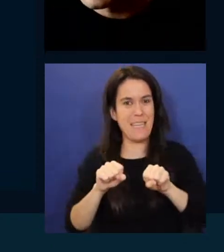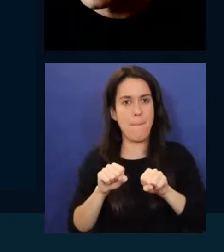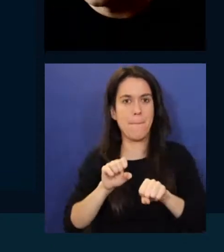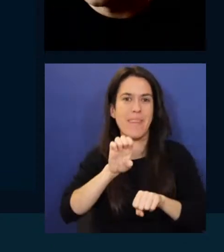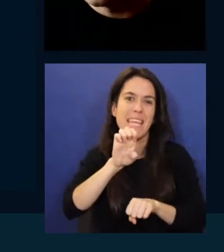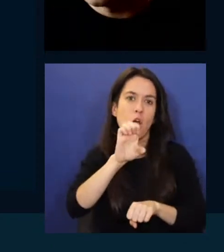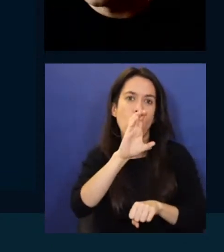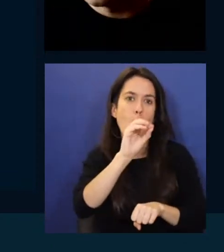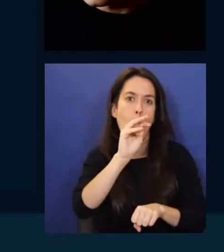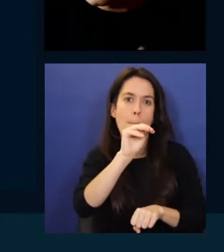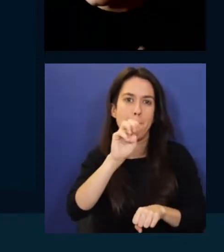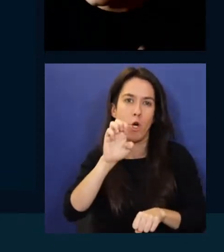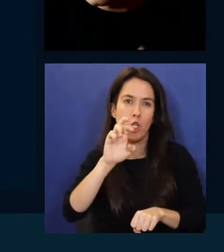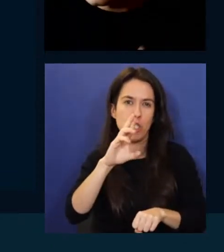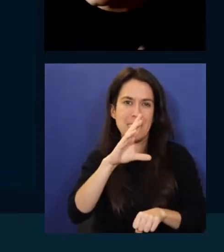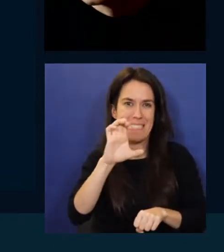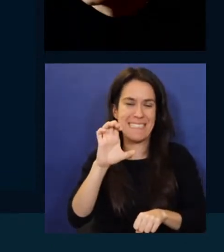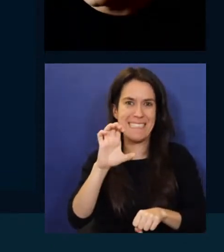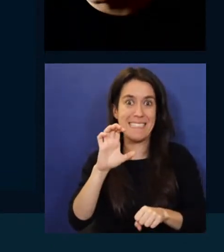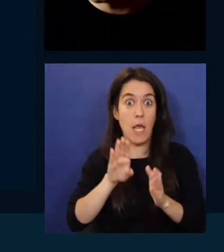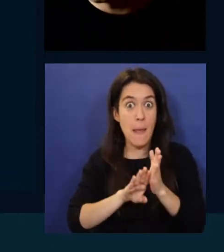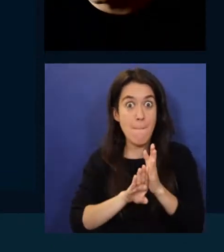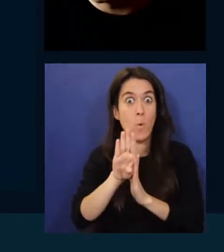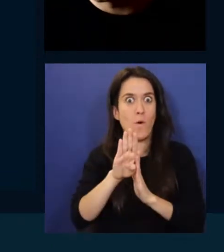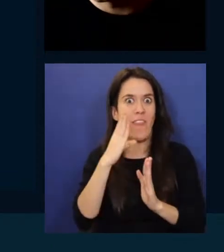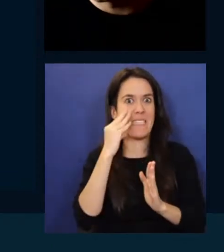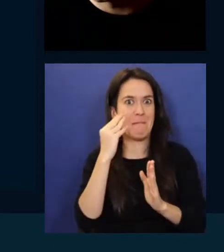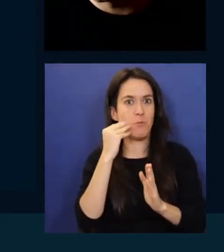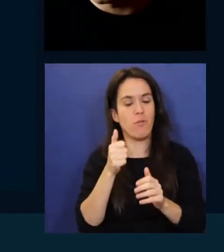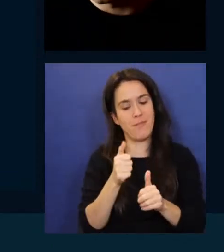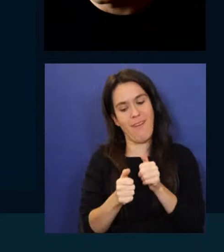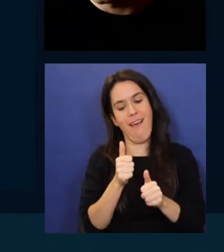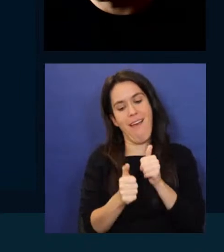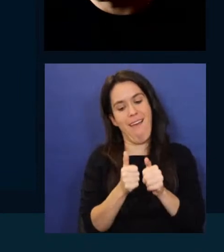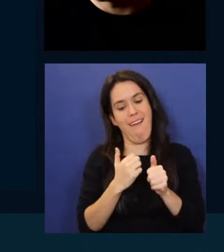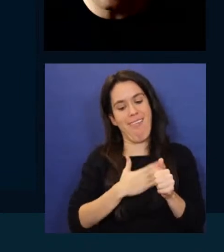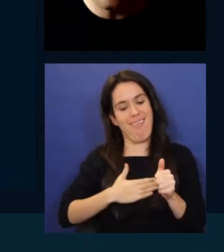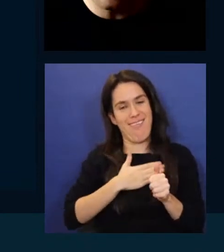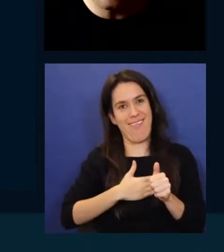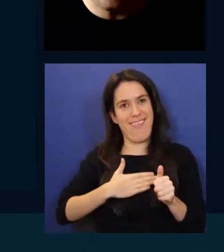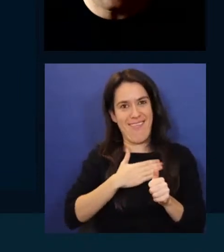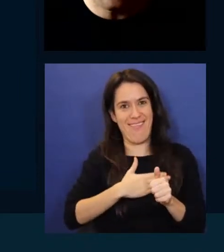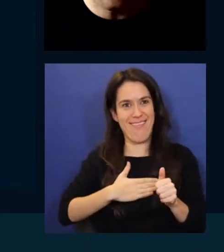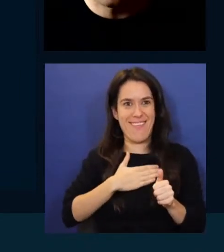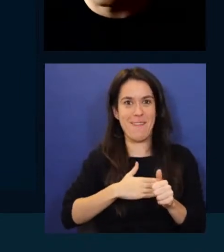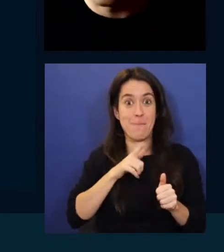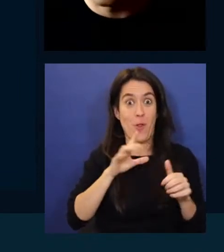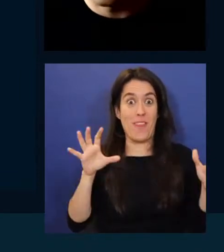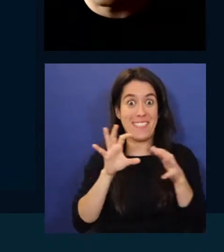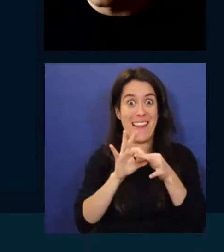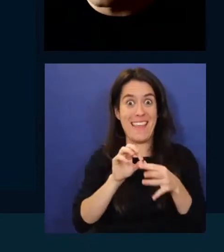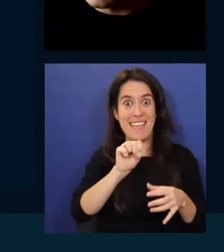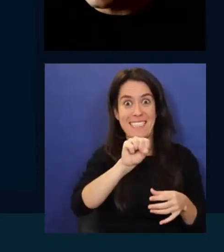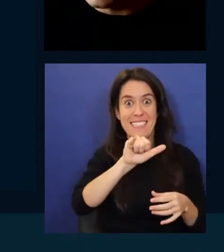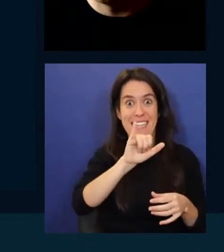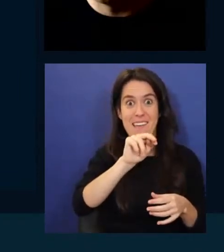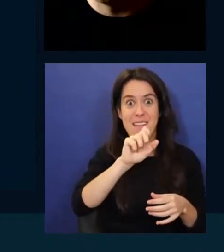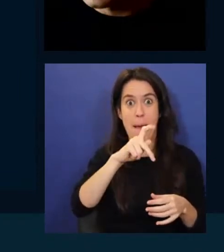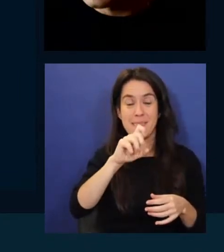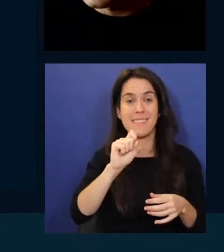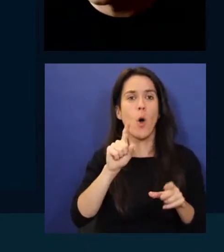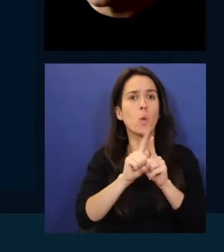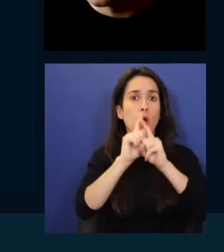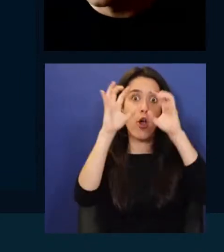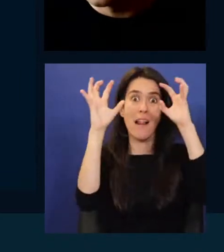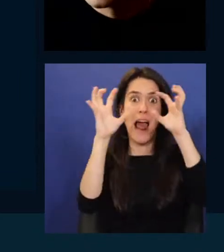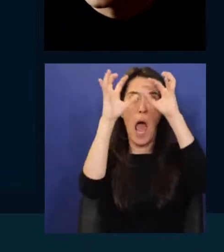that improves the experience for the customer. So that's truly where Synapse Link comes together. Again, it's the cloud native HTAP. There's no other